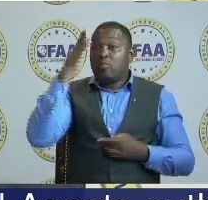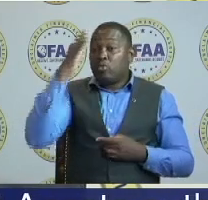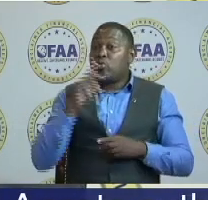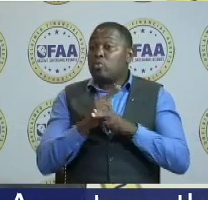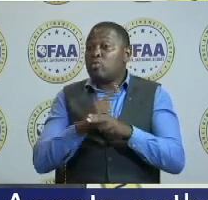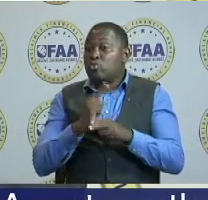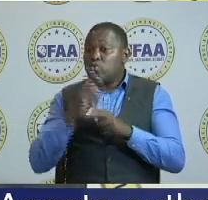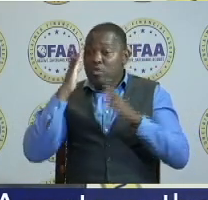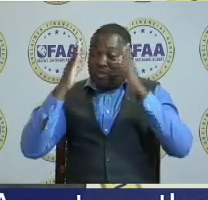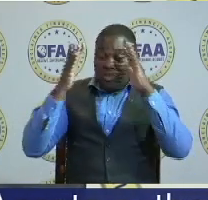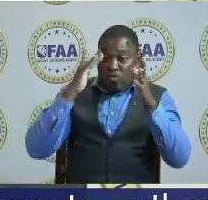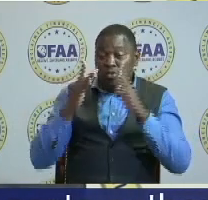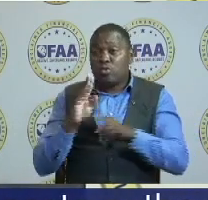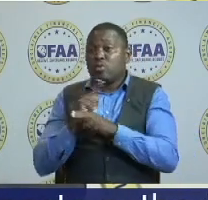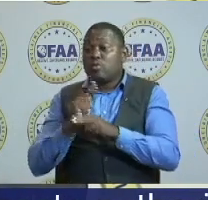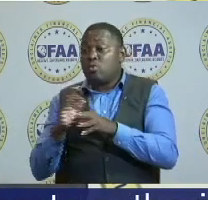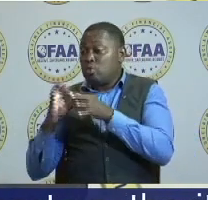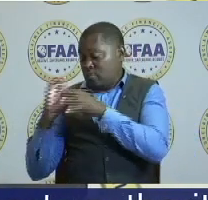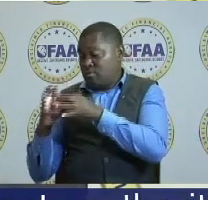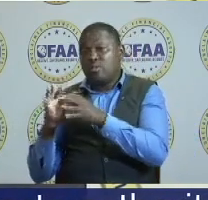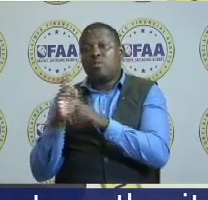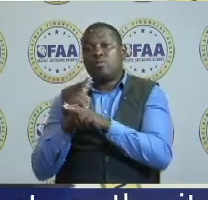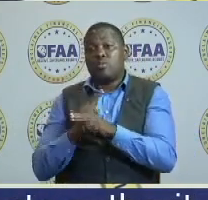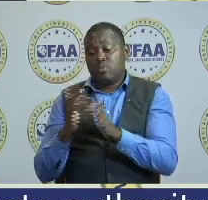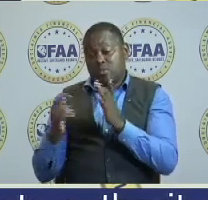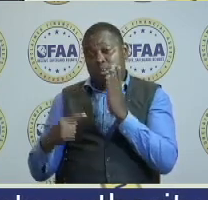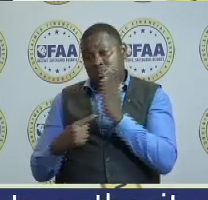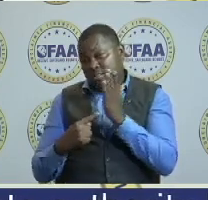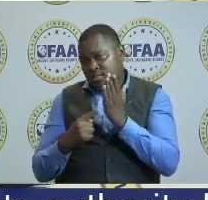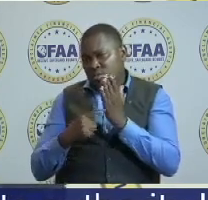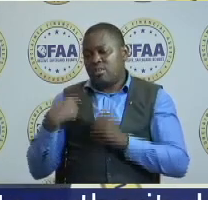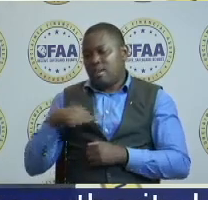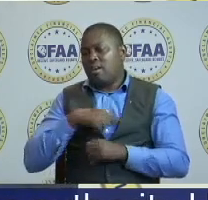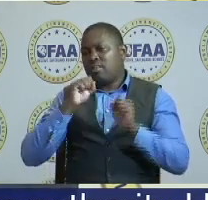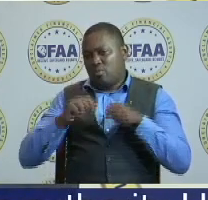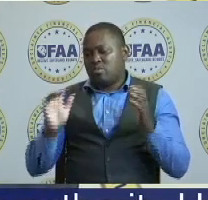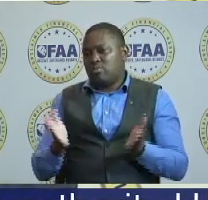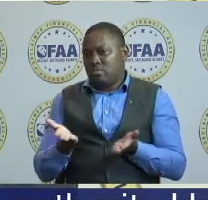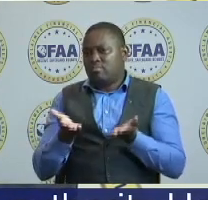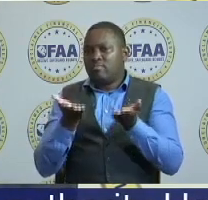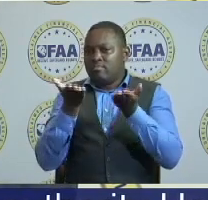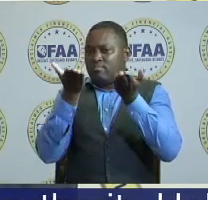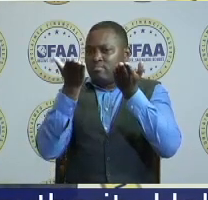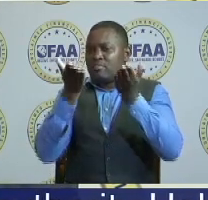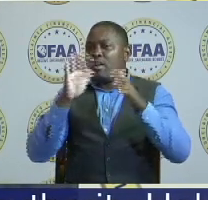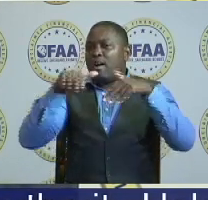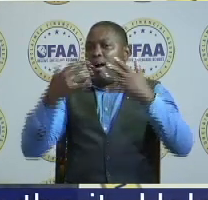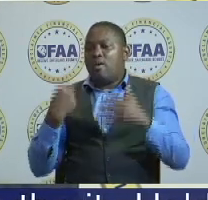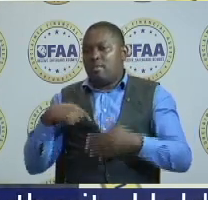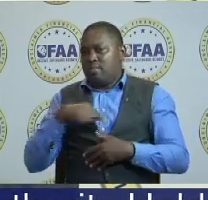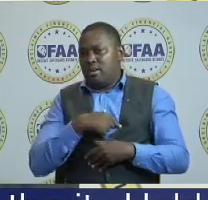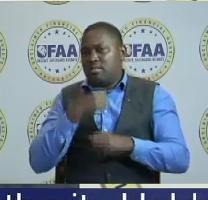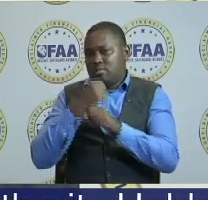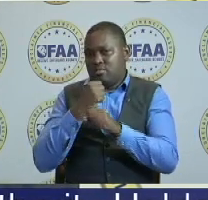using partnership, using technology, we can make significant advances in how